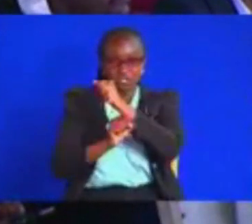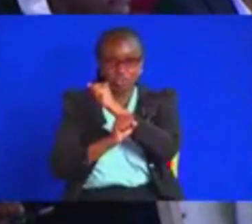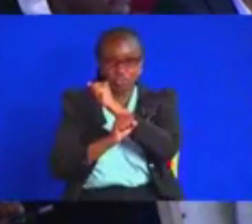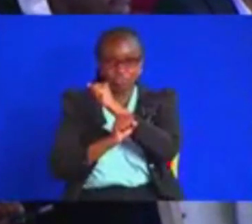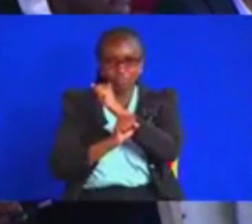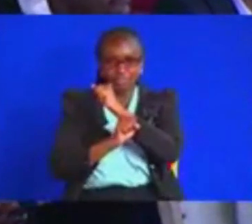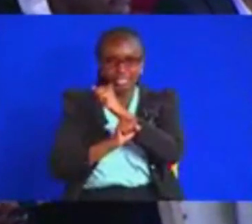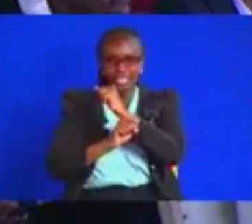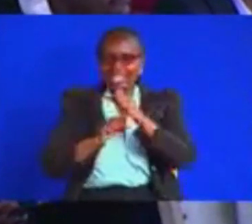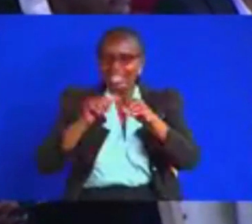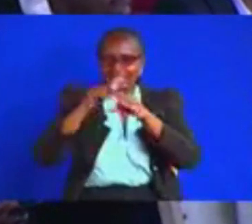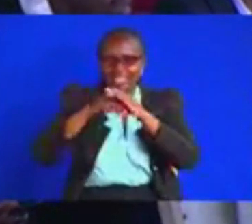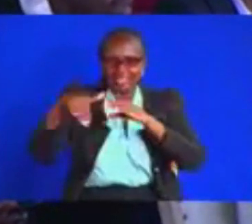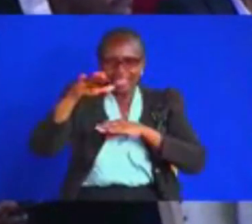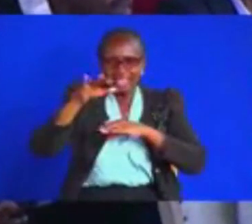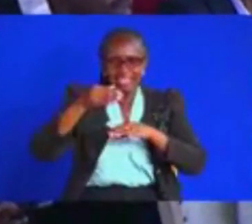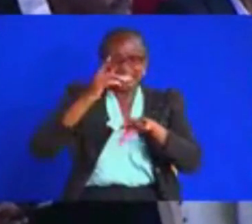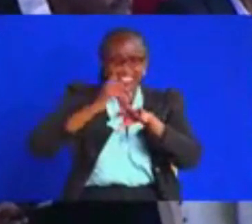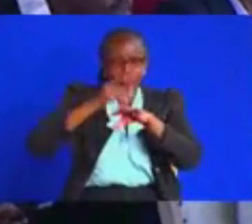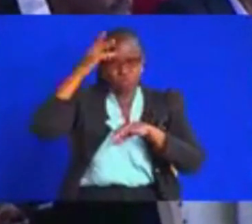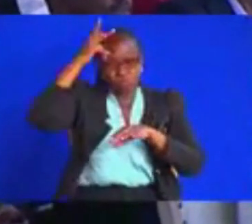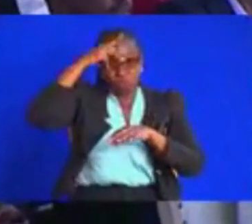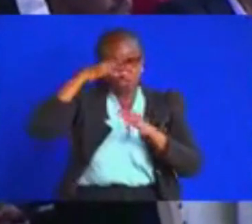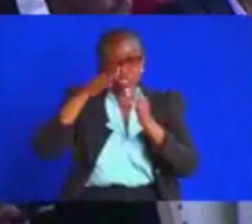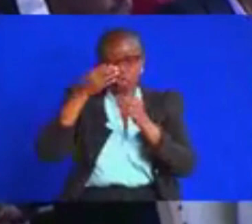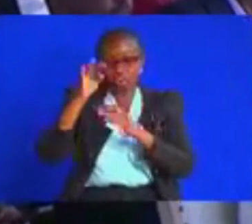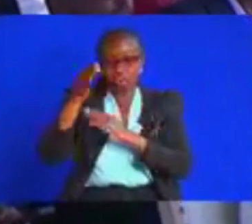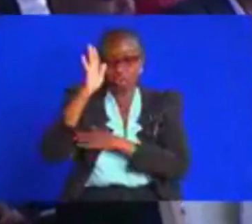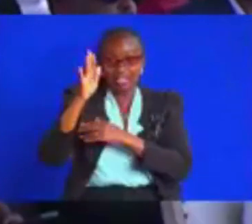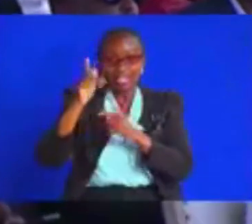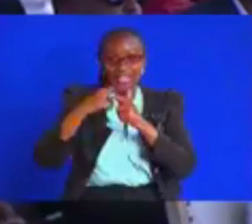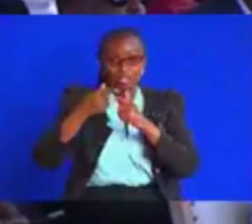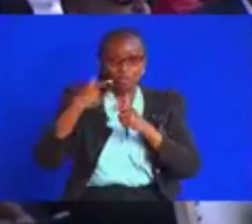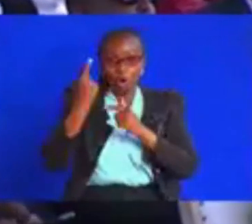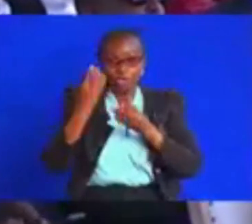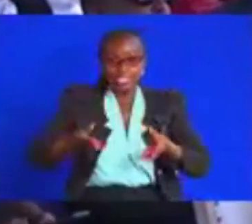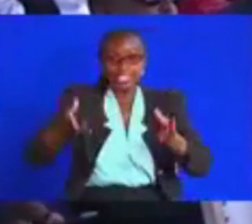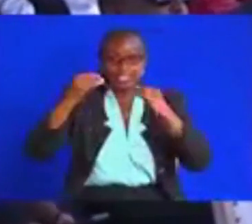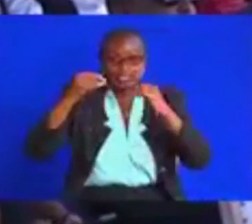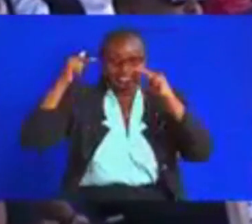the pursuit of the knowledge of God, we are only given this